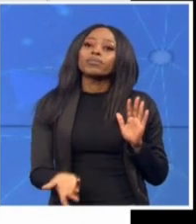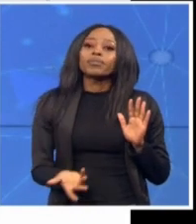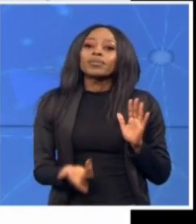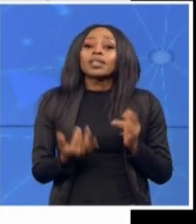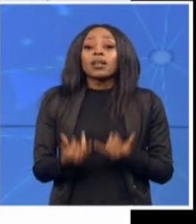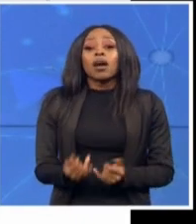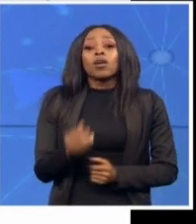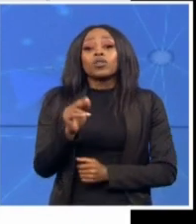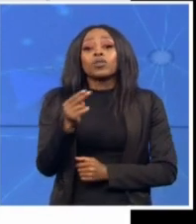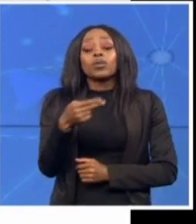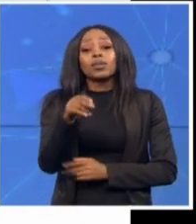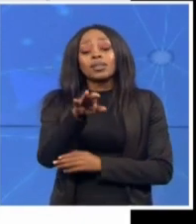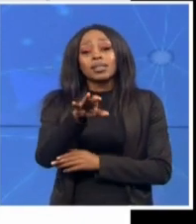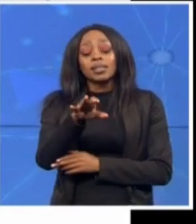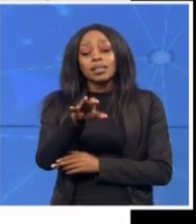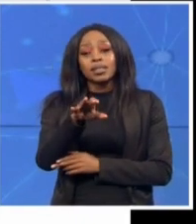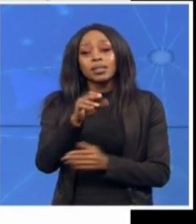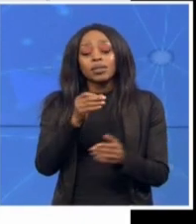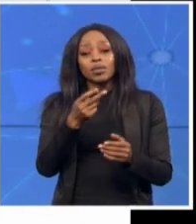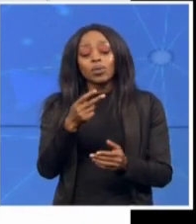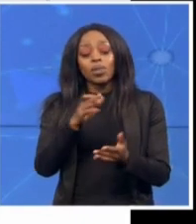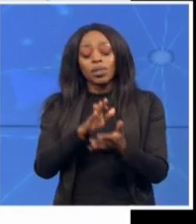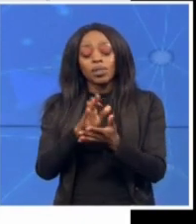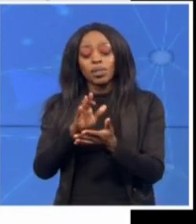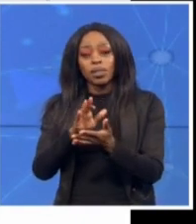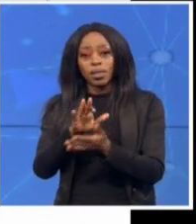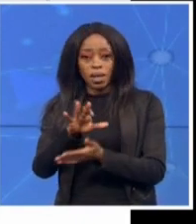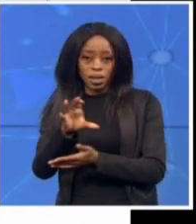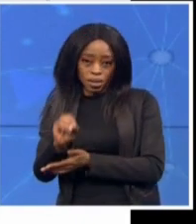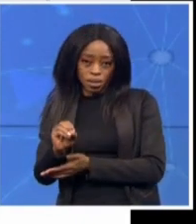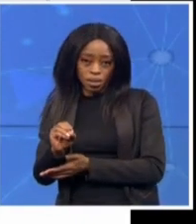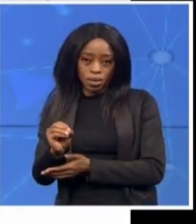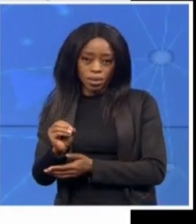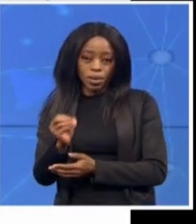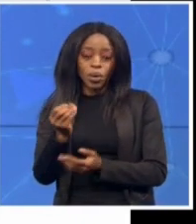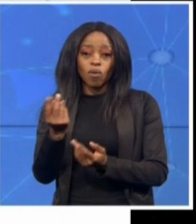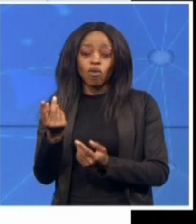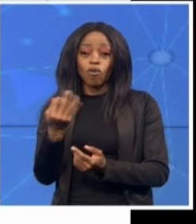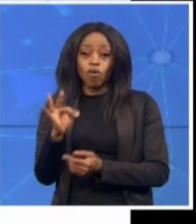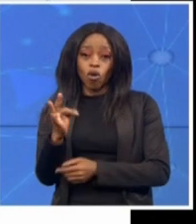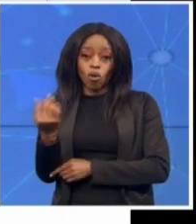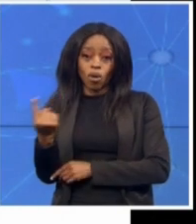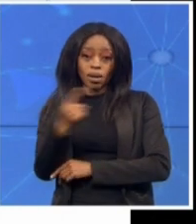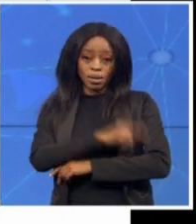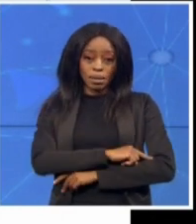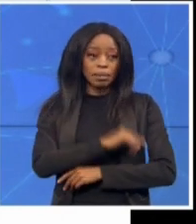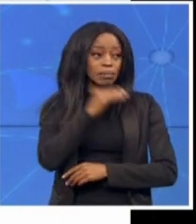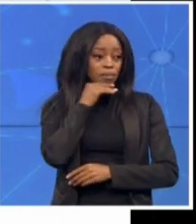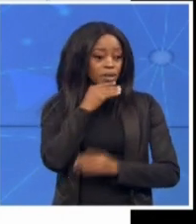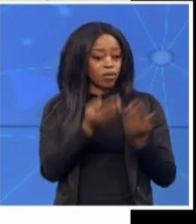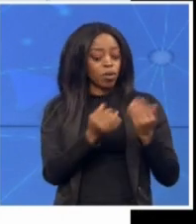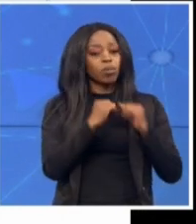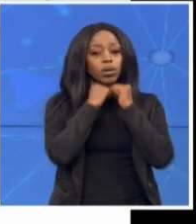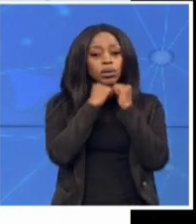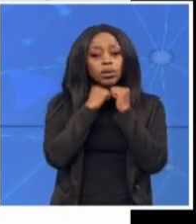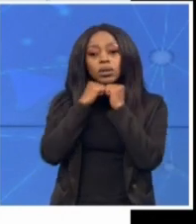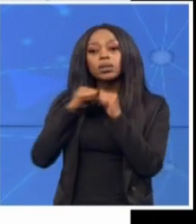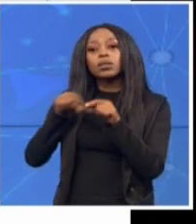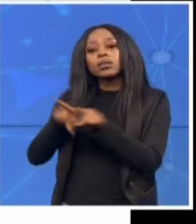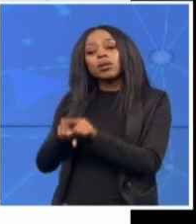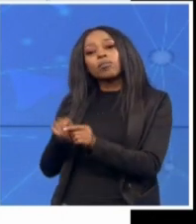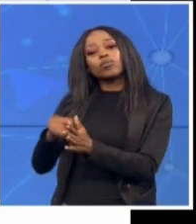day. That compares to 362 admissions in August and 478 in January for the 3rd and 2nd